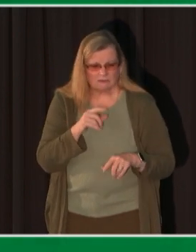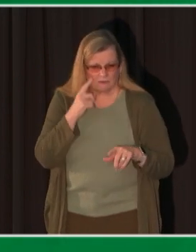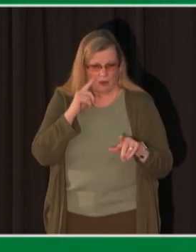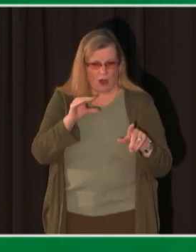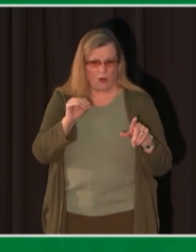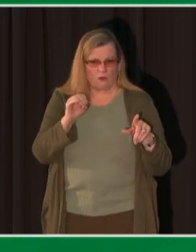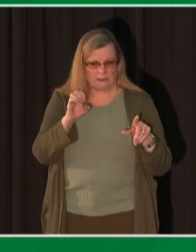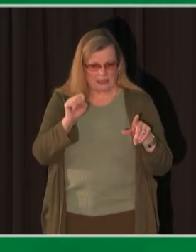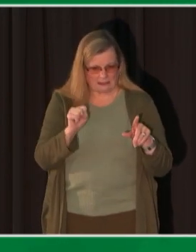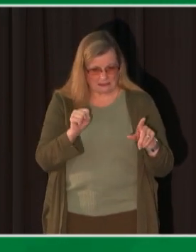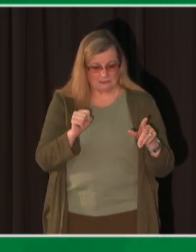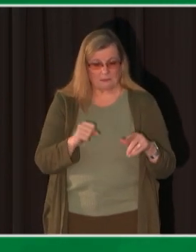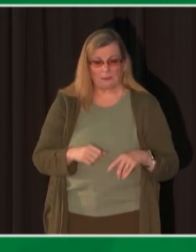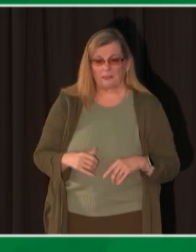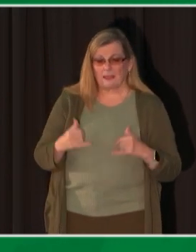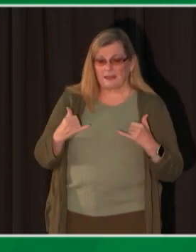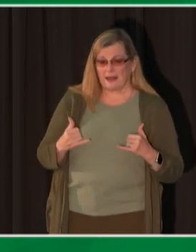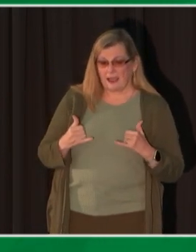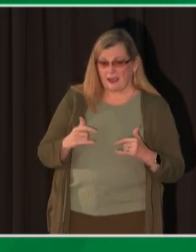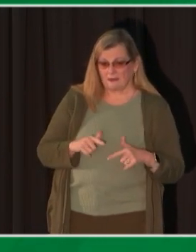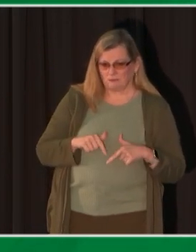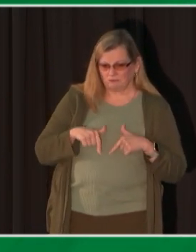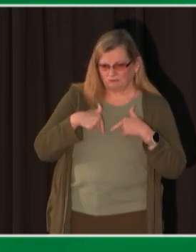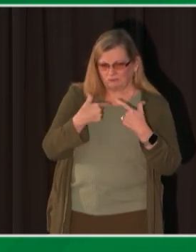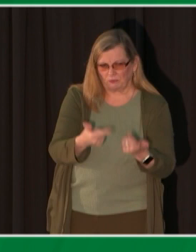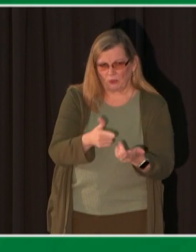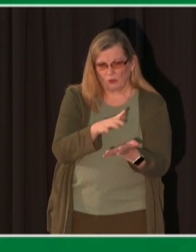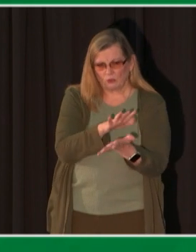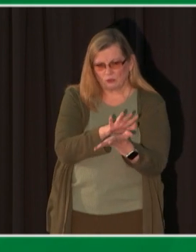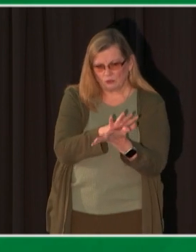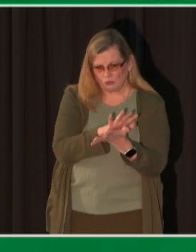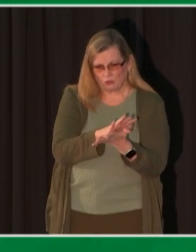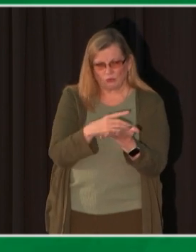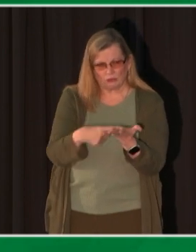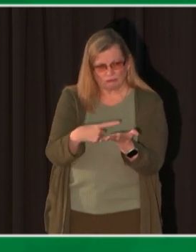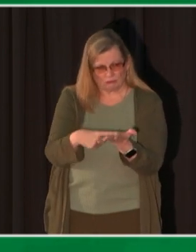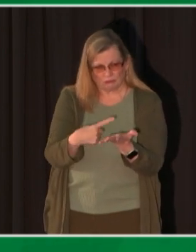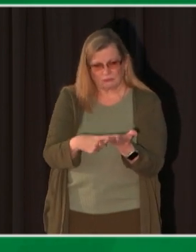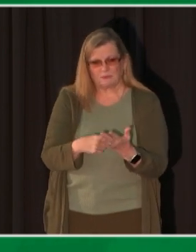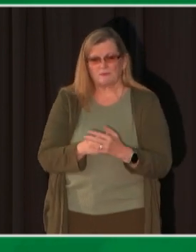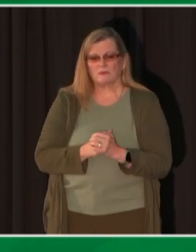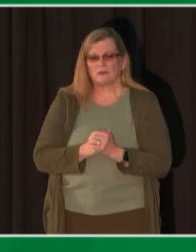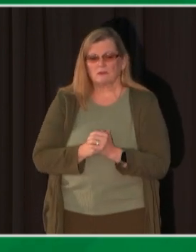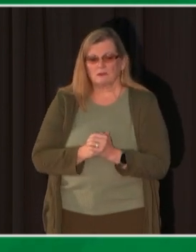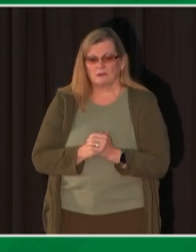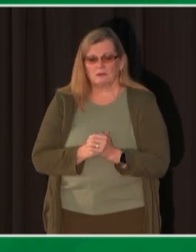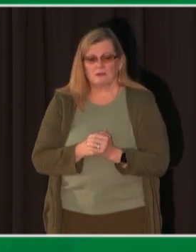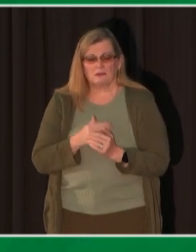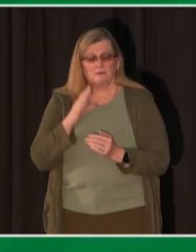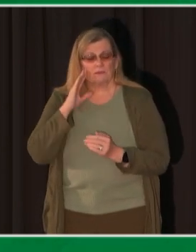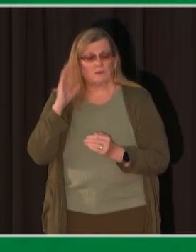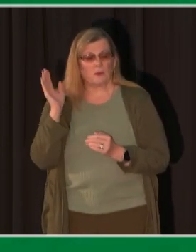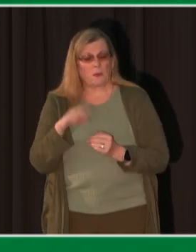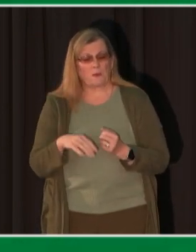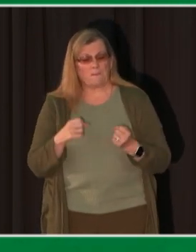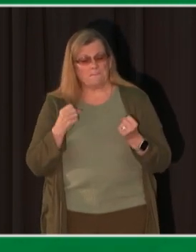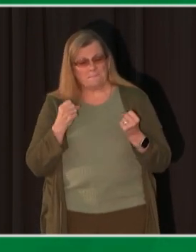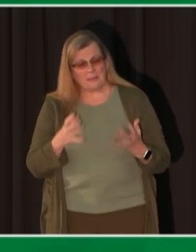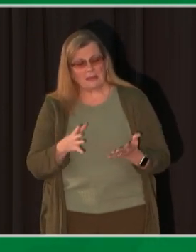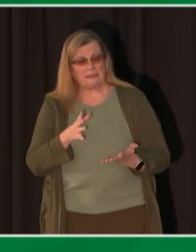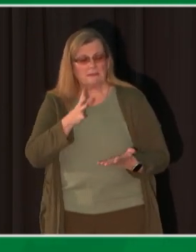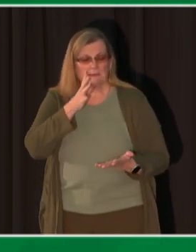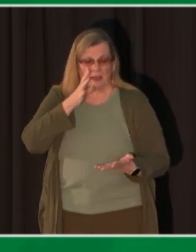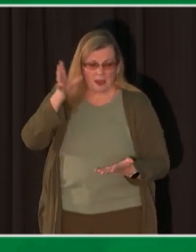I want to turn to our schools. We know that many parents and educators and kids